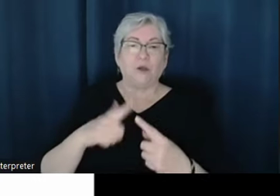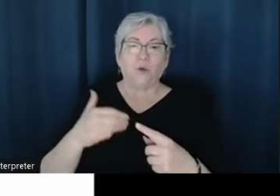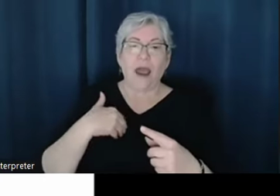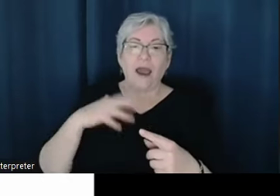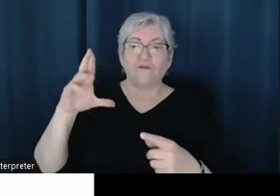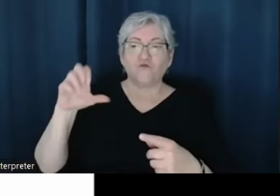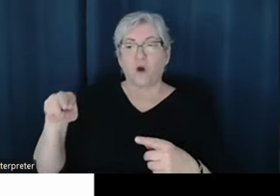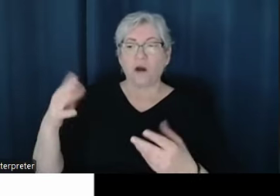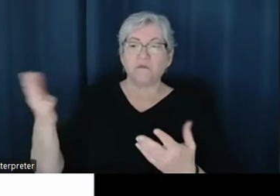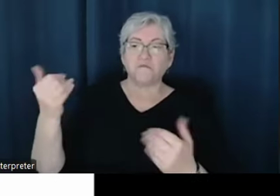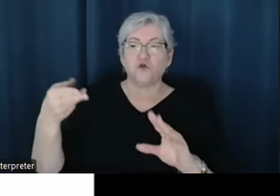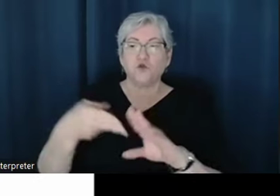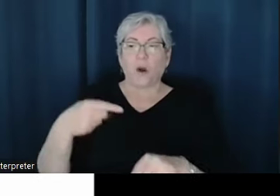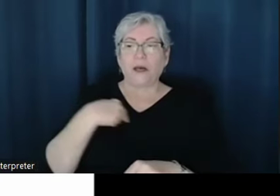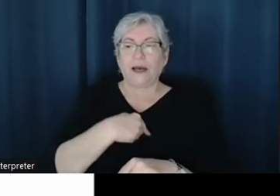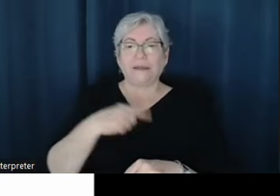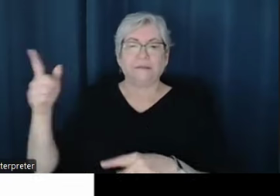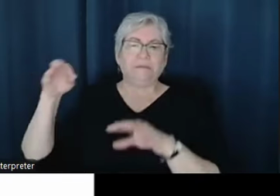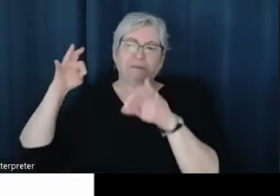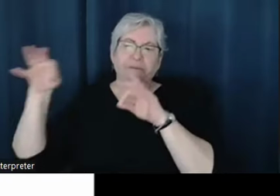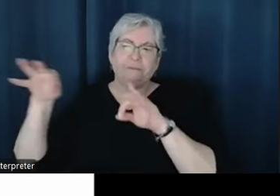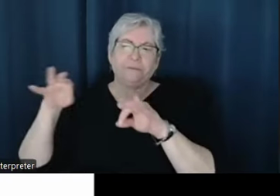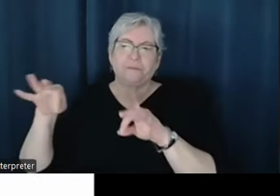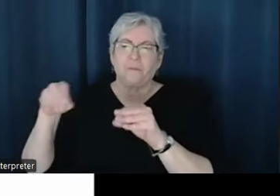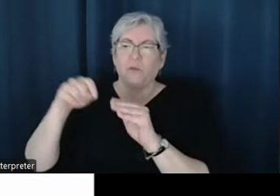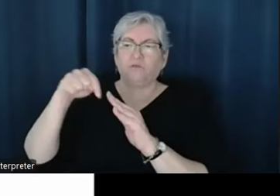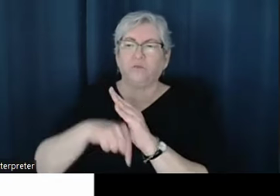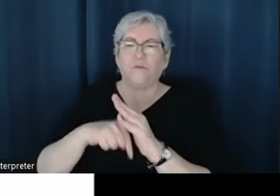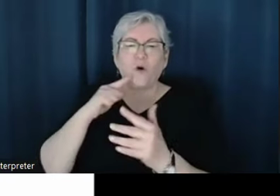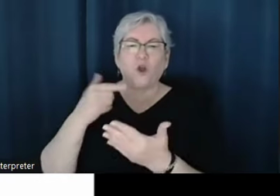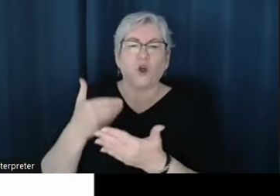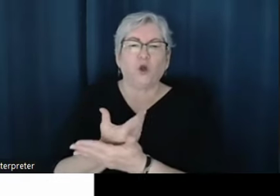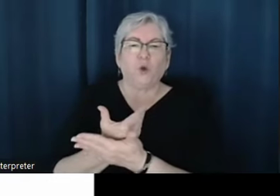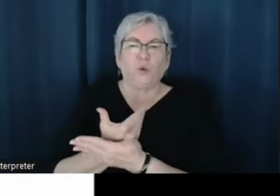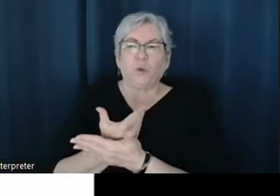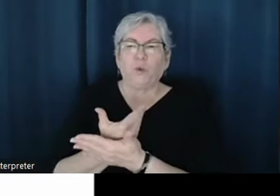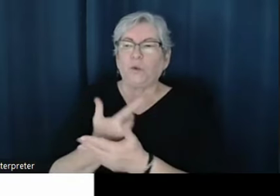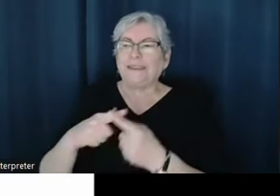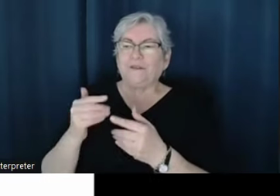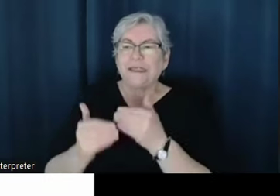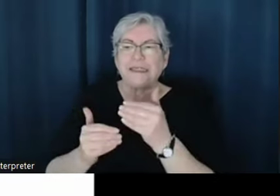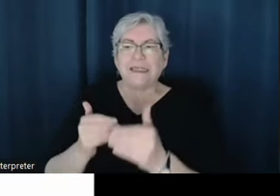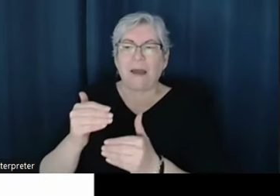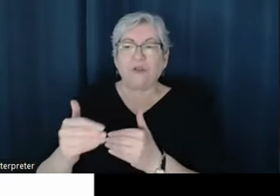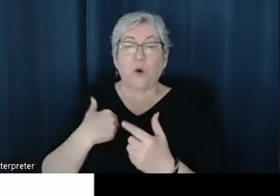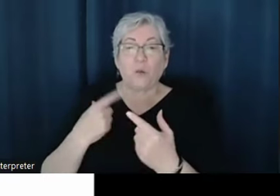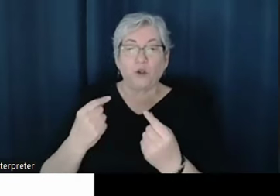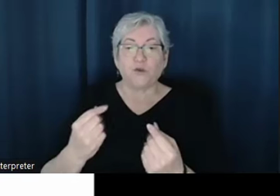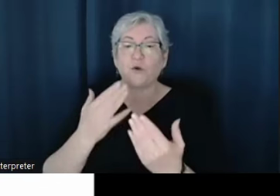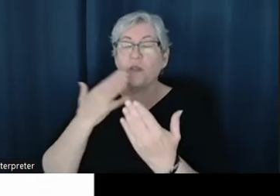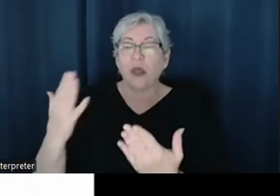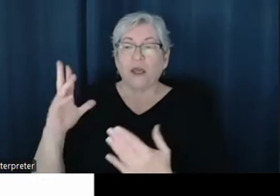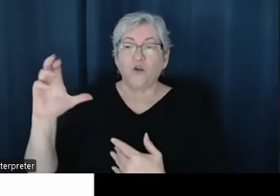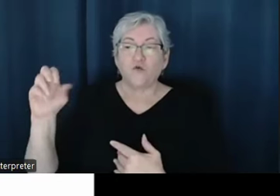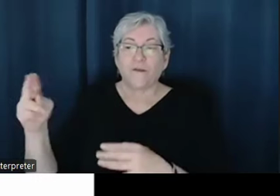us and give us his insight on the new steps in our work. So thank you, Ron, for